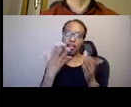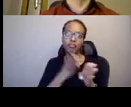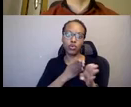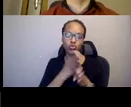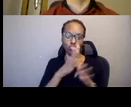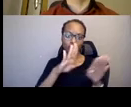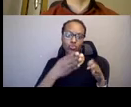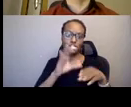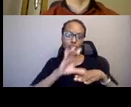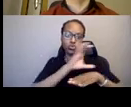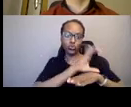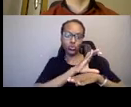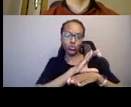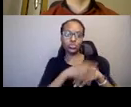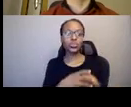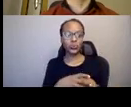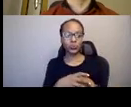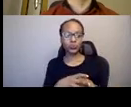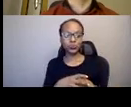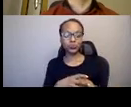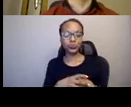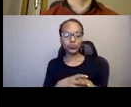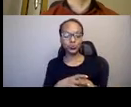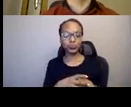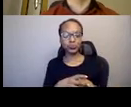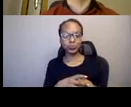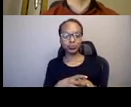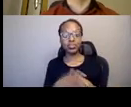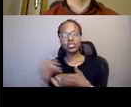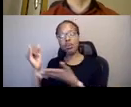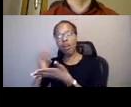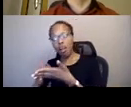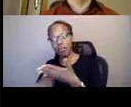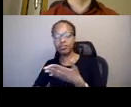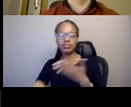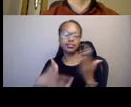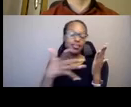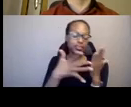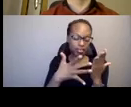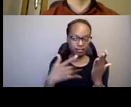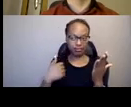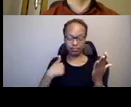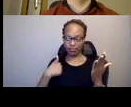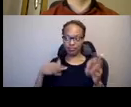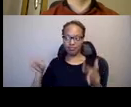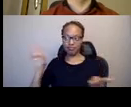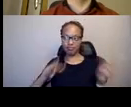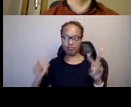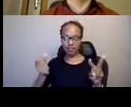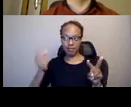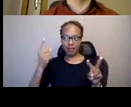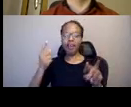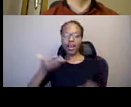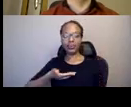my cross-cultural understanding of both the arts and technology, I was invited to be a board member of the Mid-Atlantic